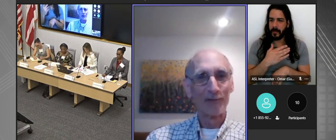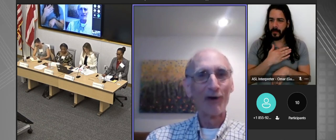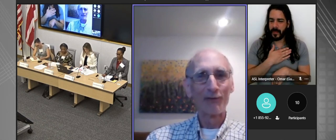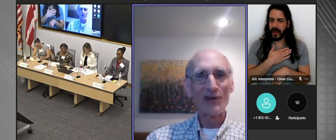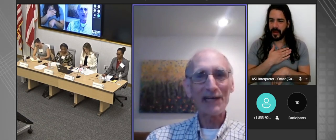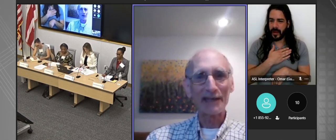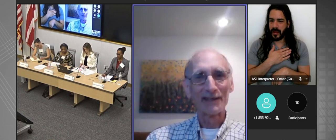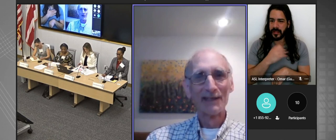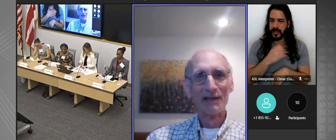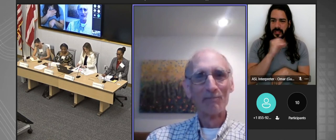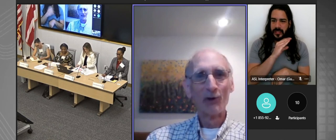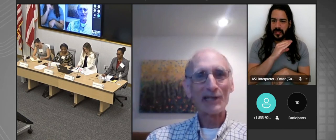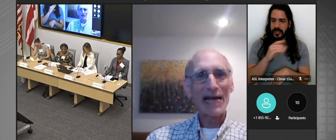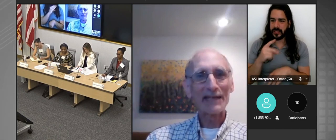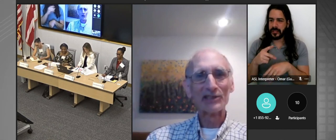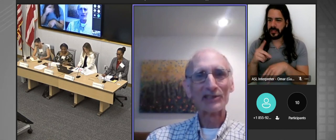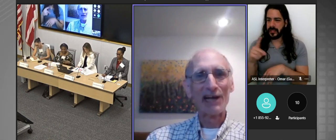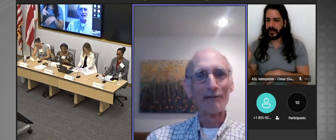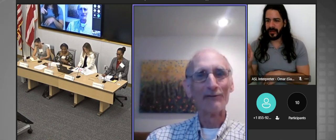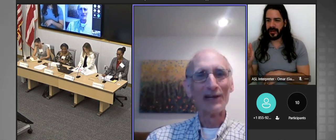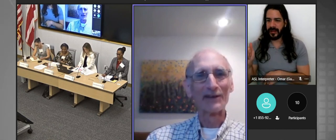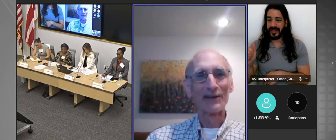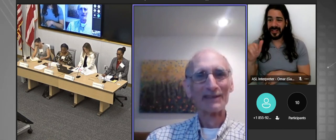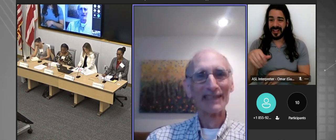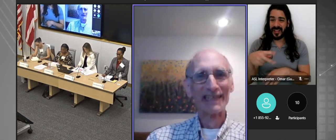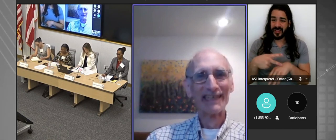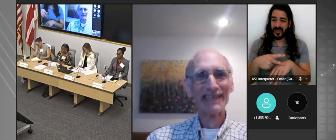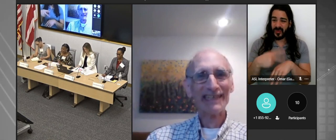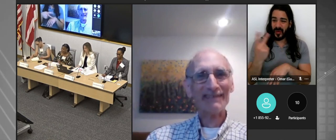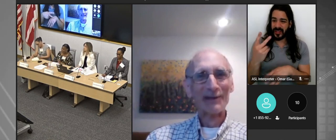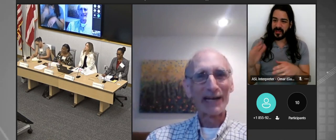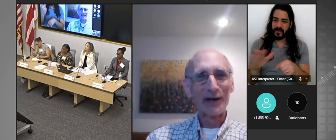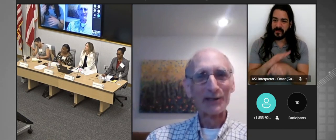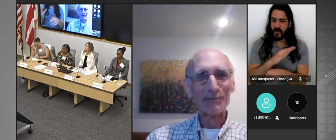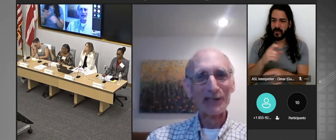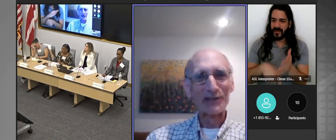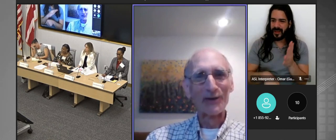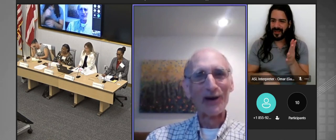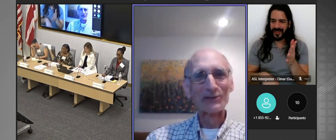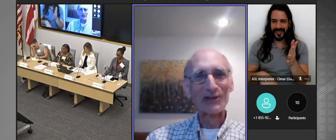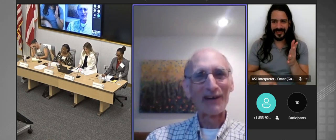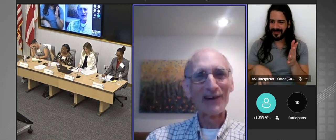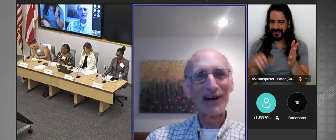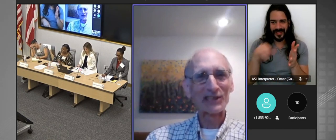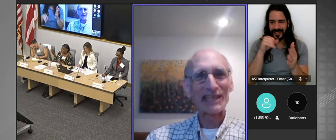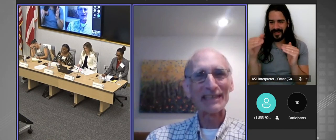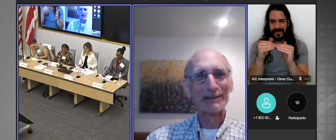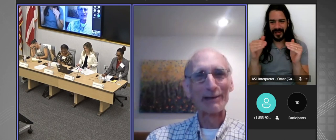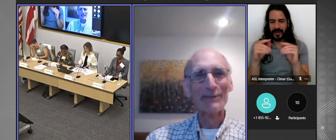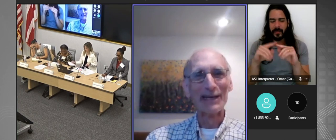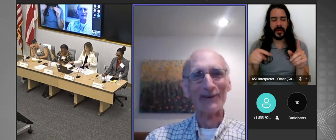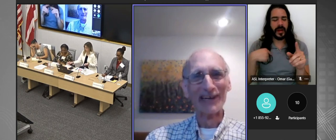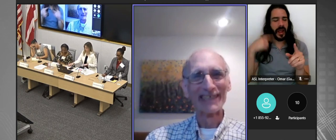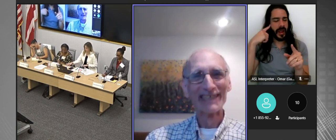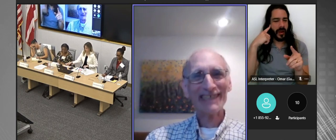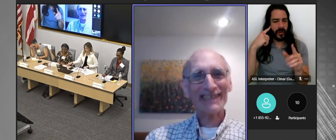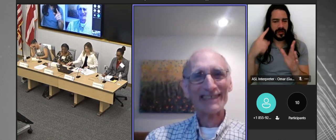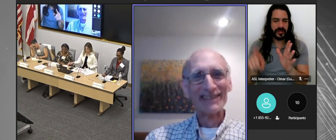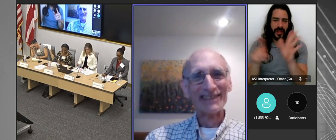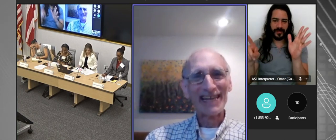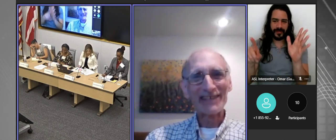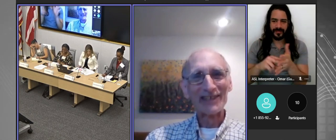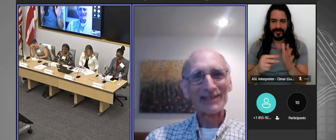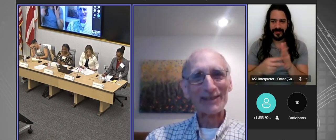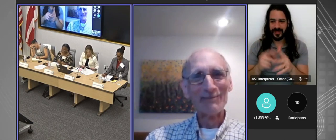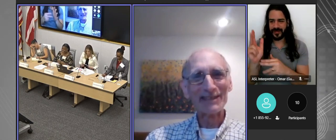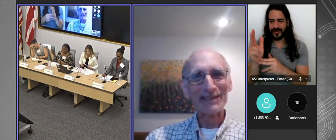senior citizen disability. It's calculated as twice the full fare. Boy, that doesn't sound fair. But I heard the